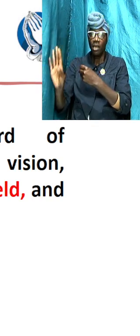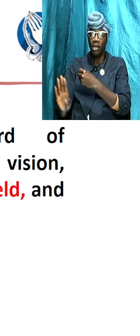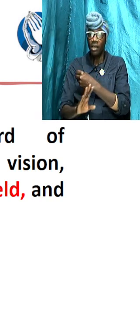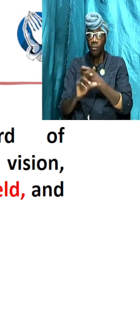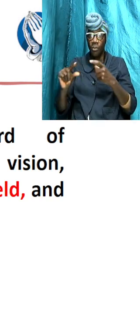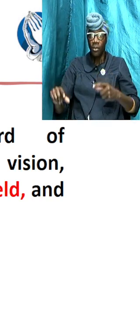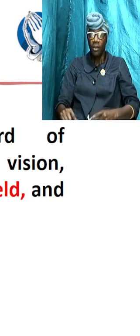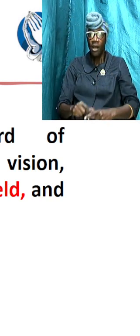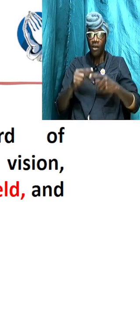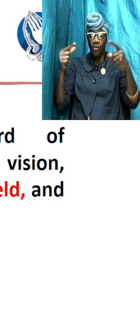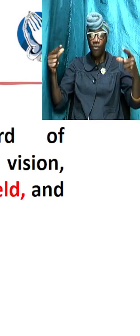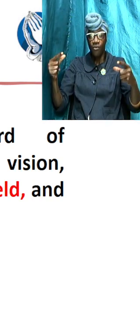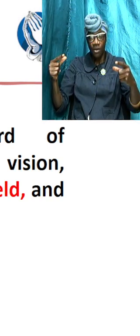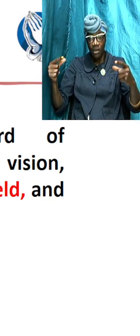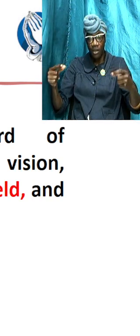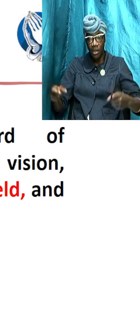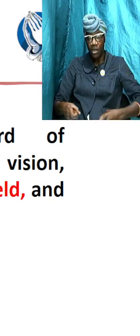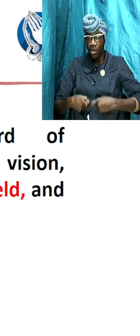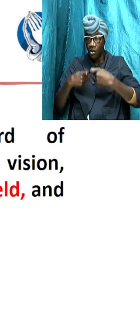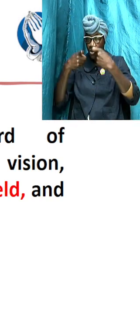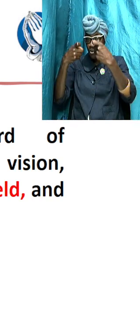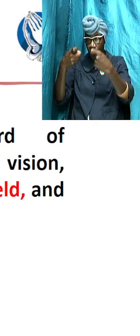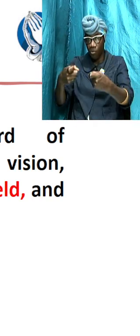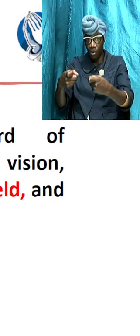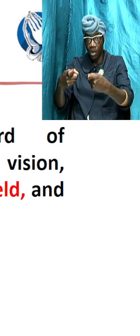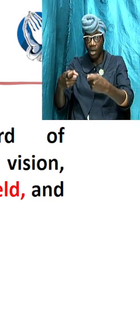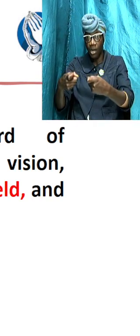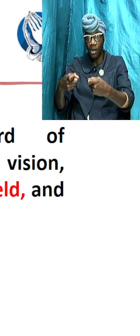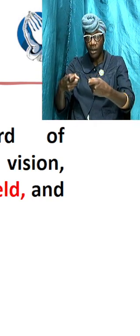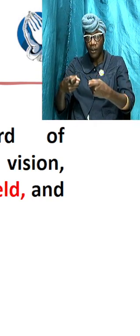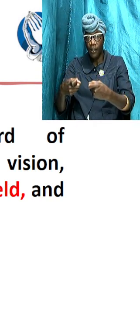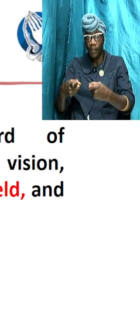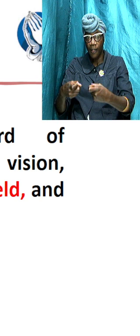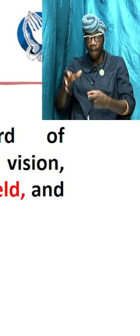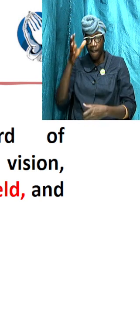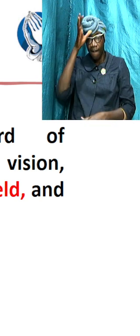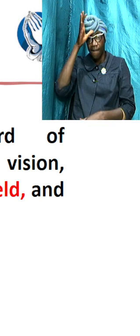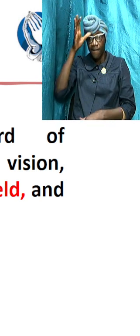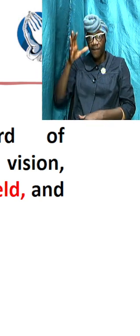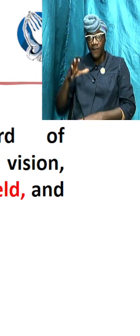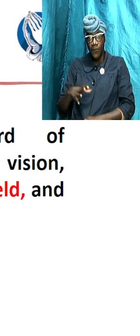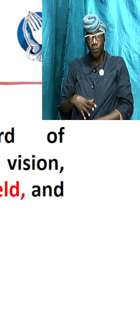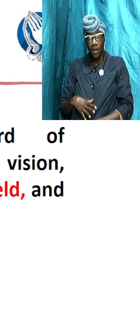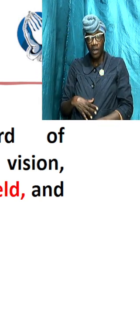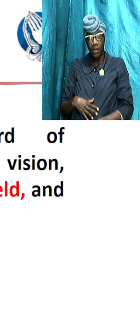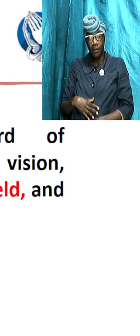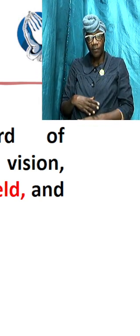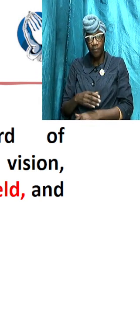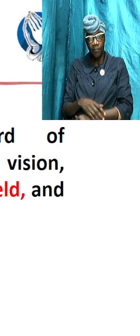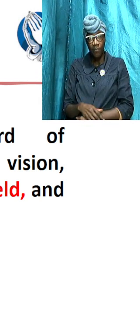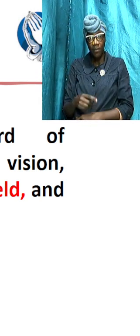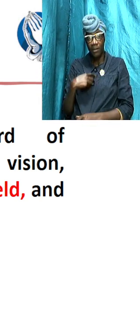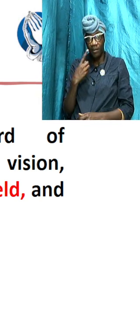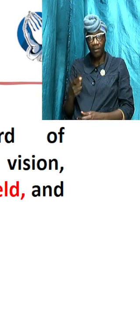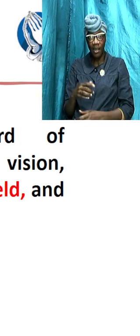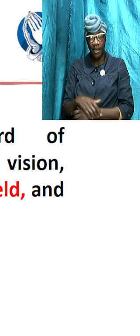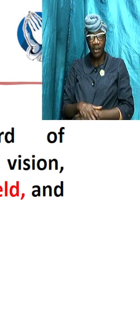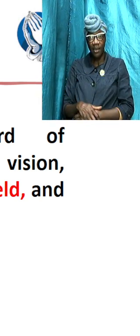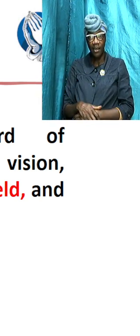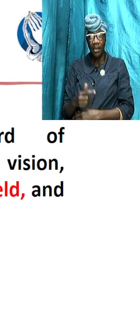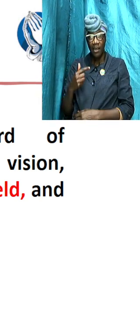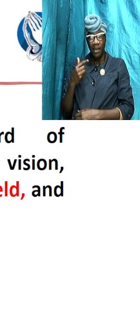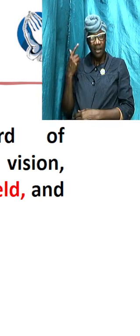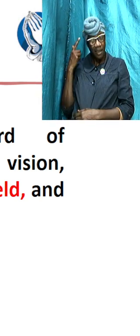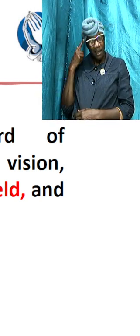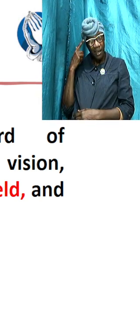exceeding great reward. Charles Spurgeon, famous theologian, him said this, and I quote, I do not